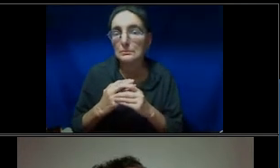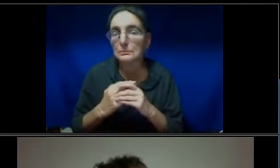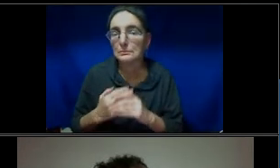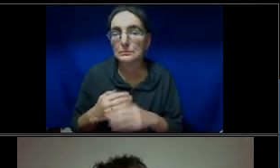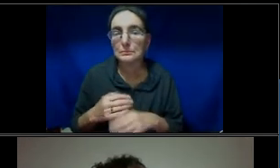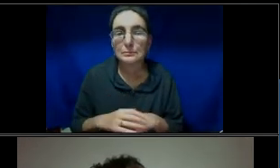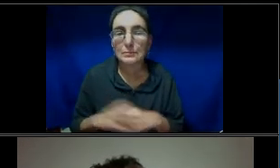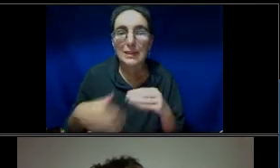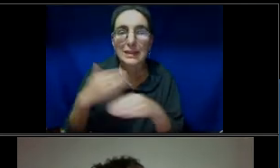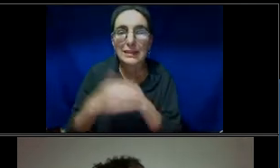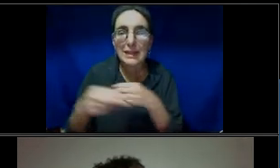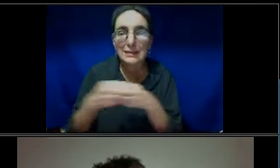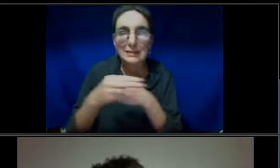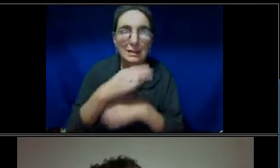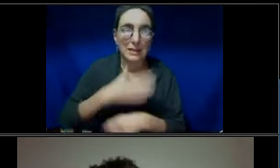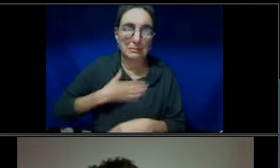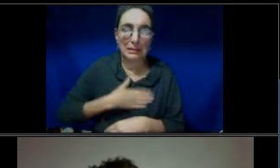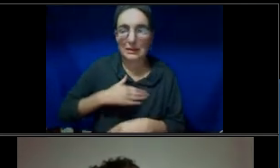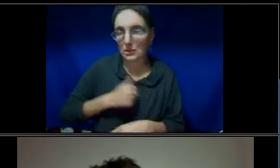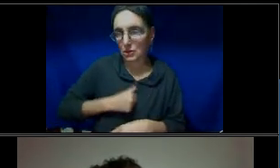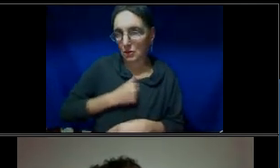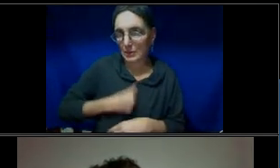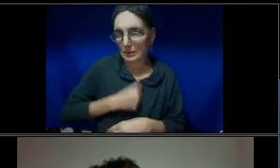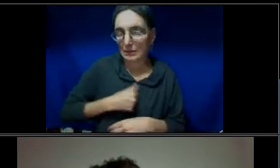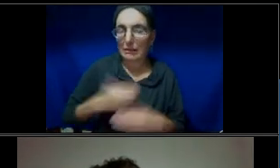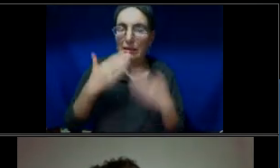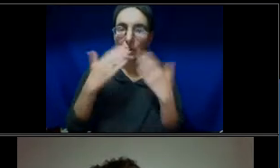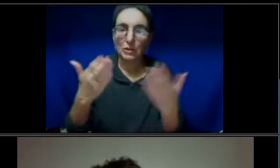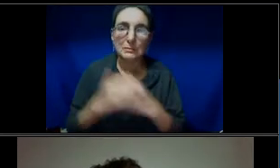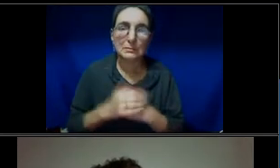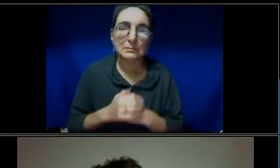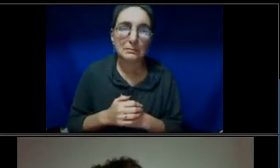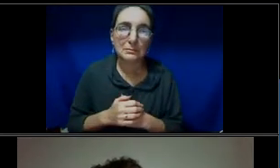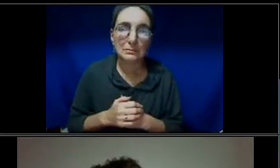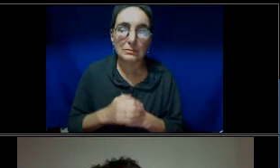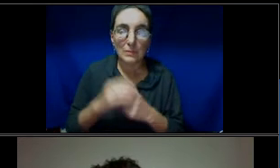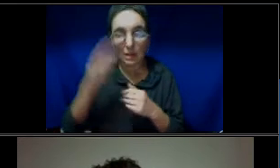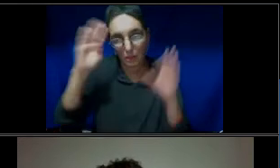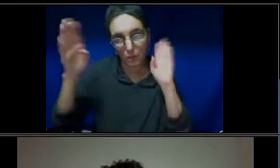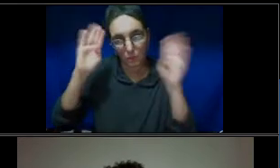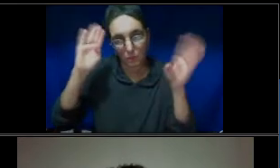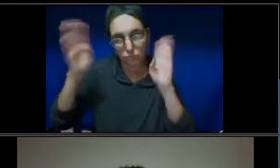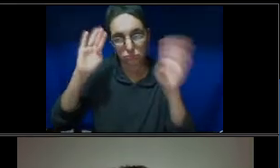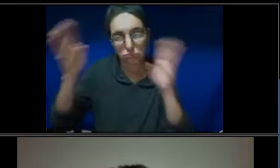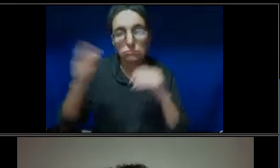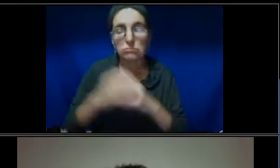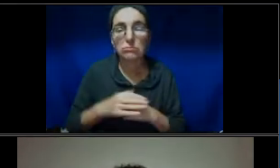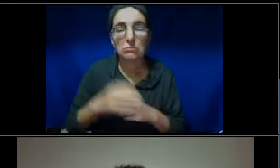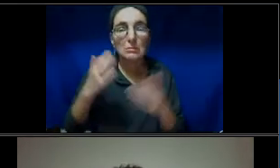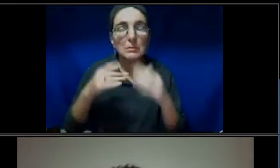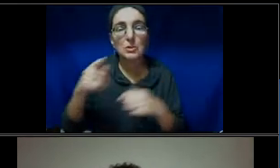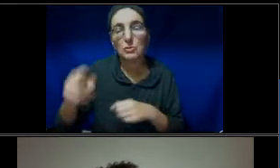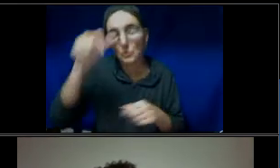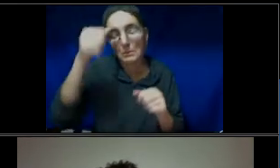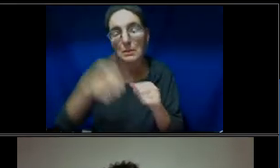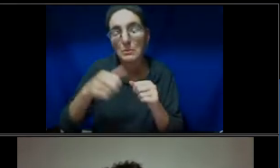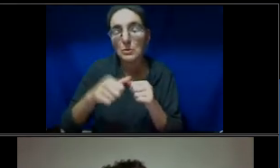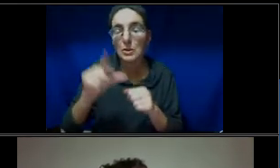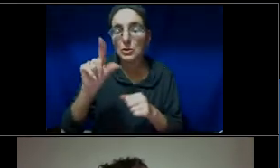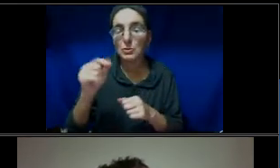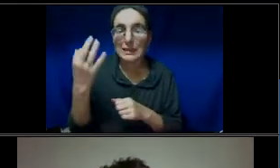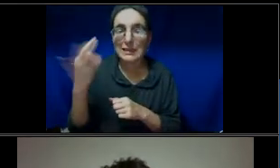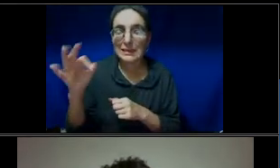Next slide, please, sorry. Thank you. Hi, everybody. So you may recall in 2019